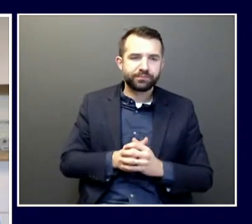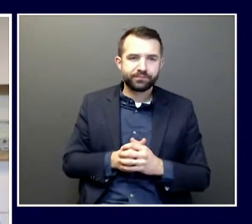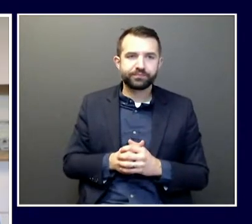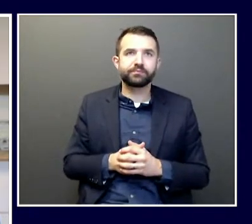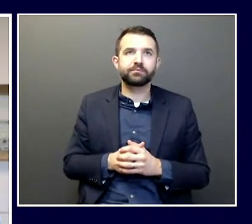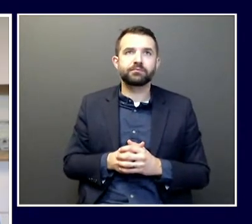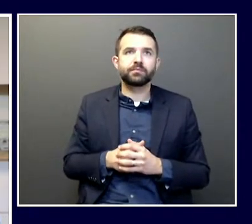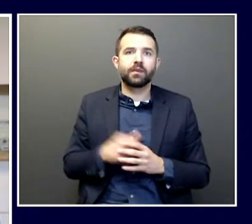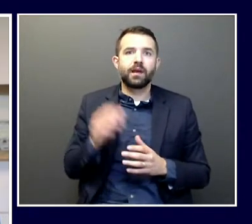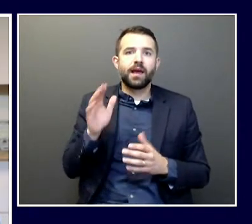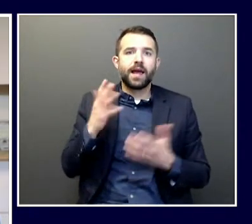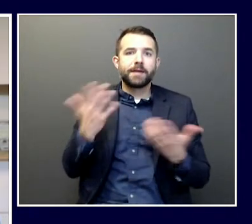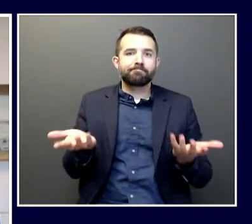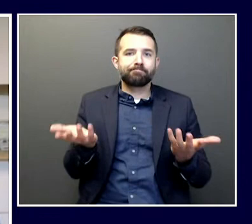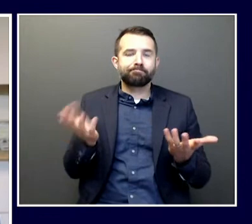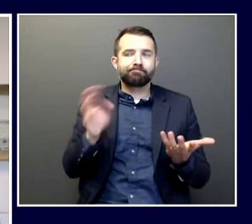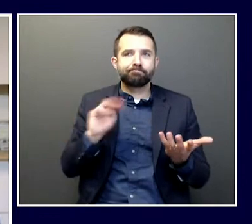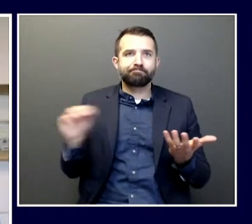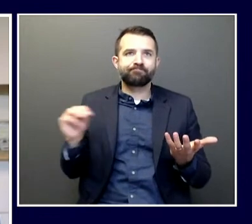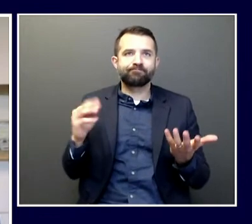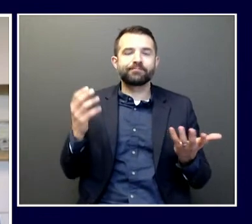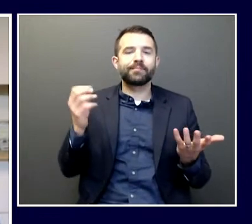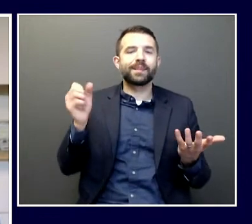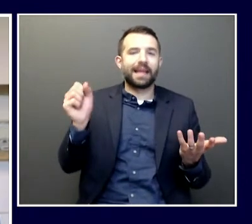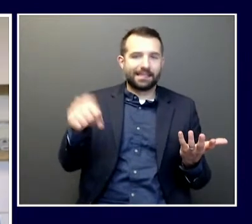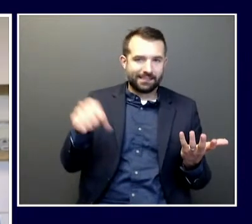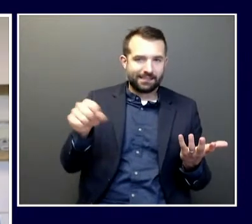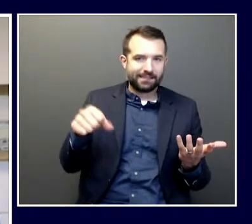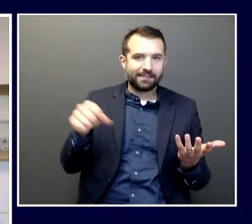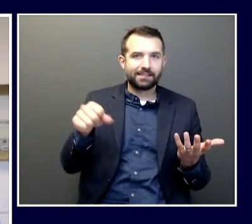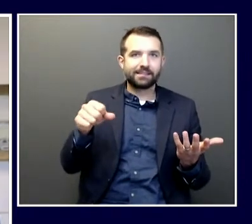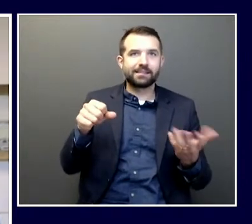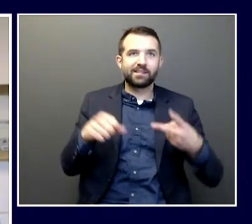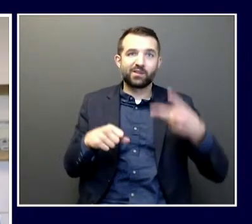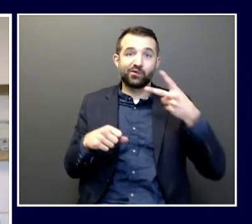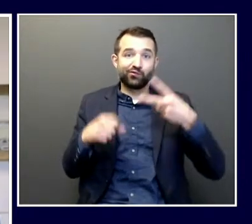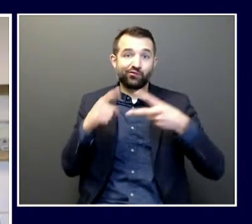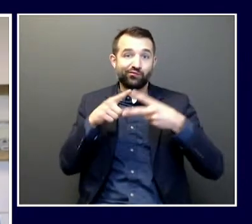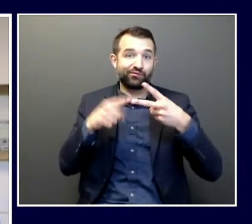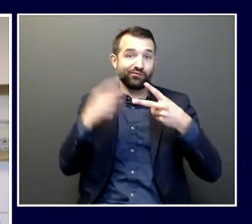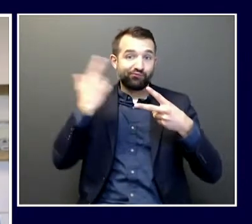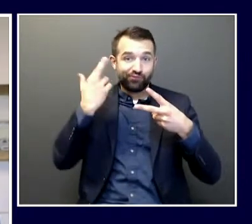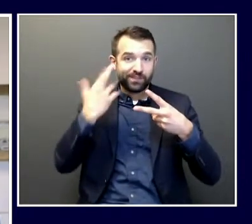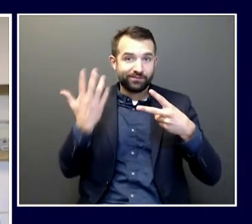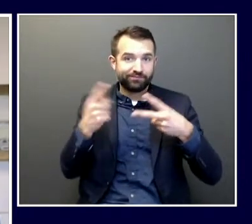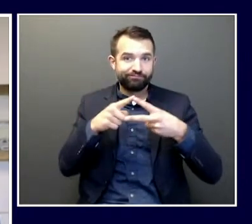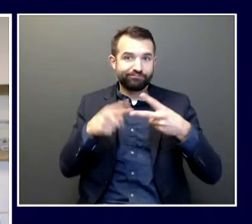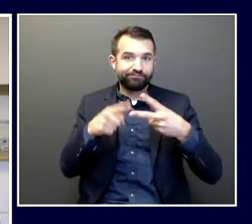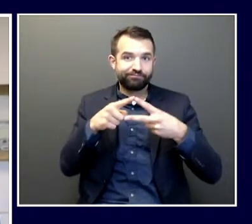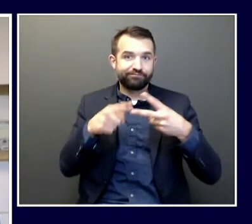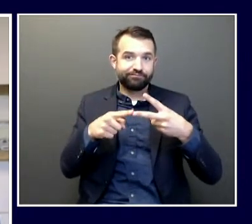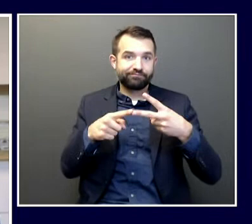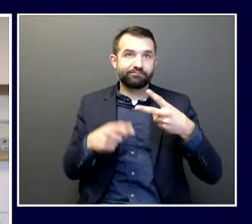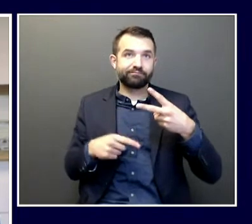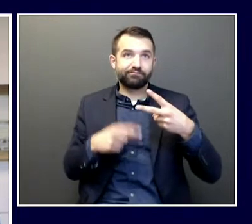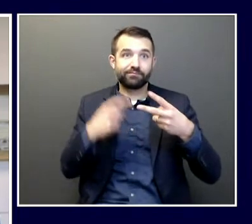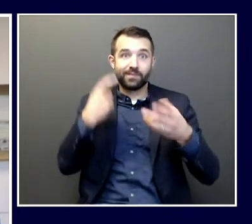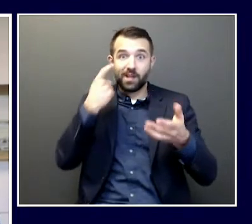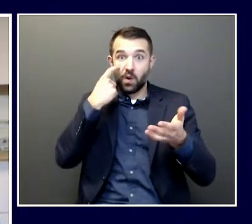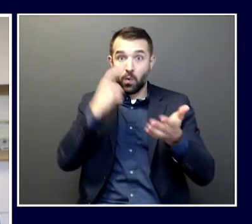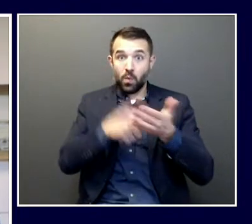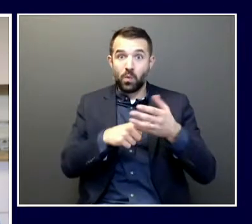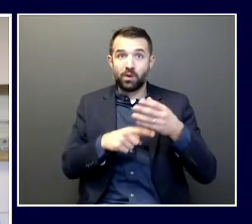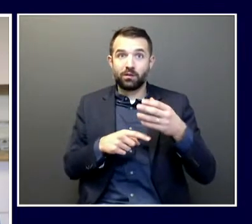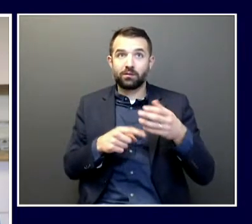Yes. So there's two things, Joe. One is, as you've seen, there has been a bit of a carousel effect. Sometimes counties are